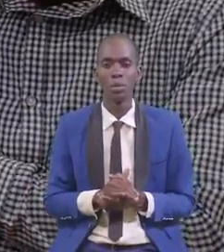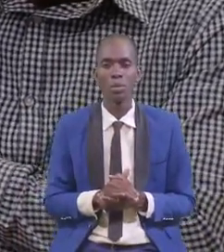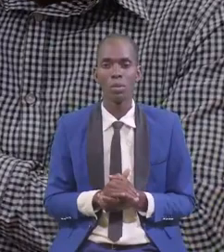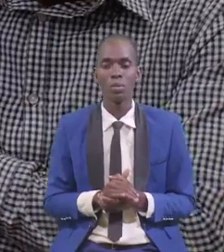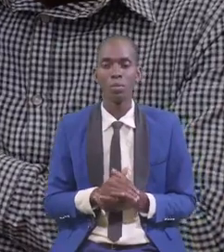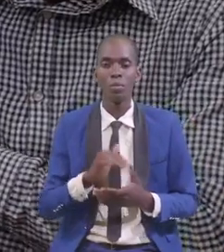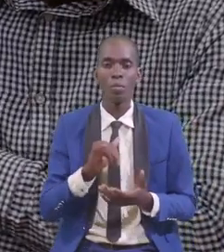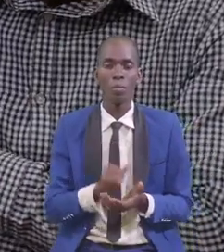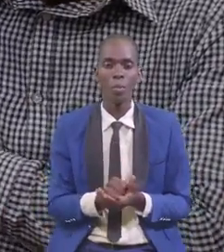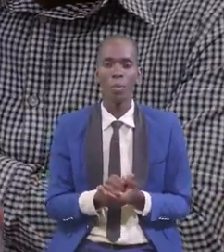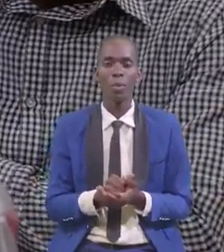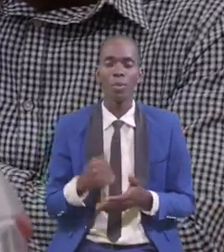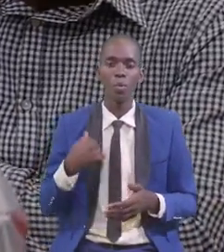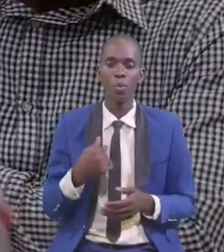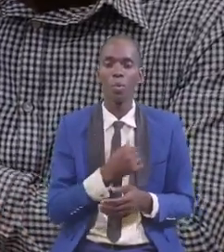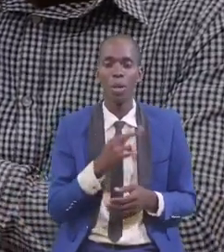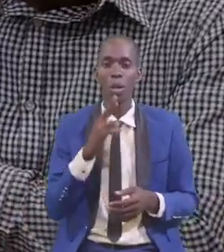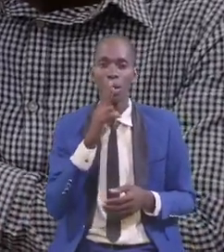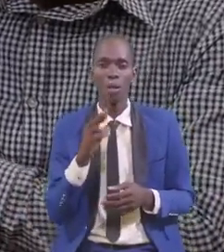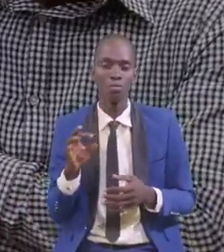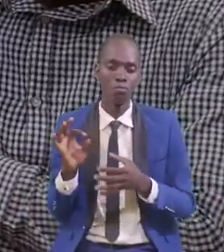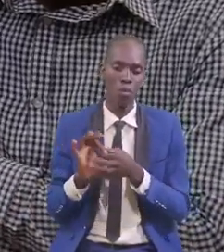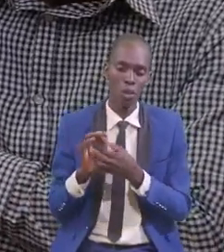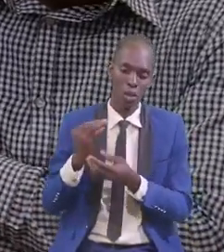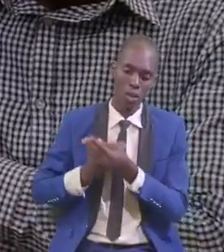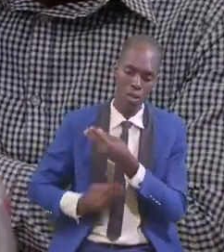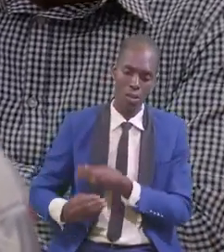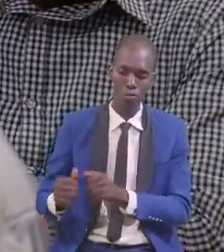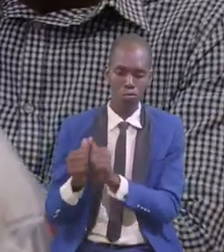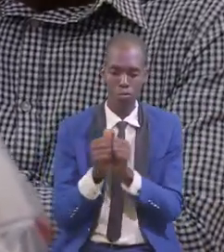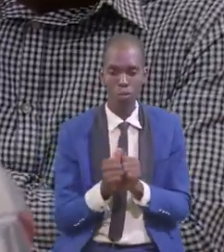that we're heirs together with Him.